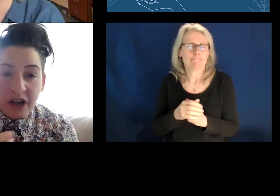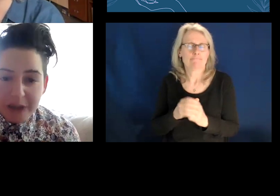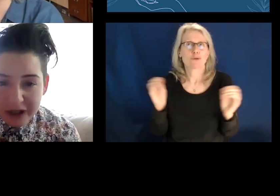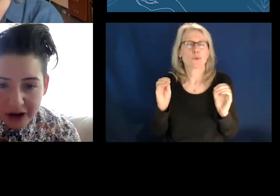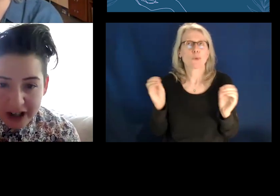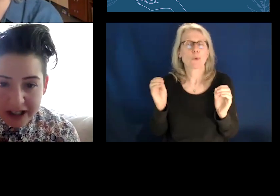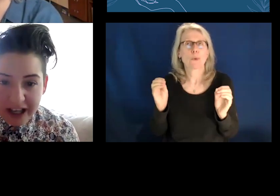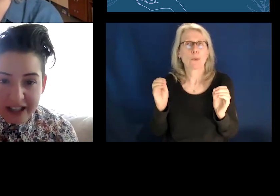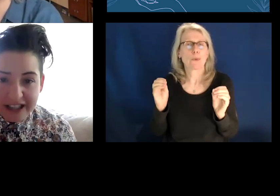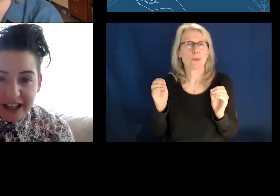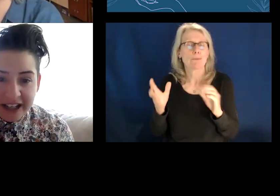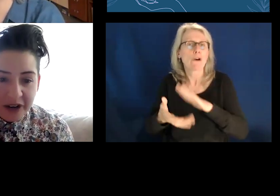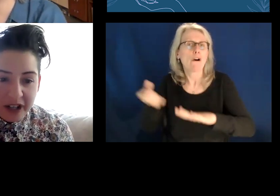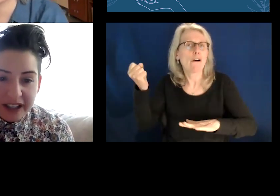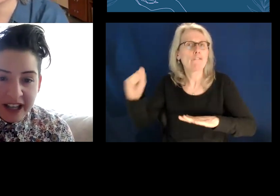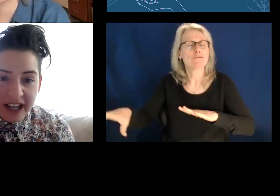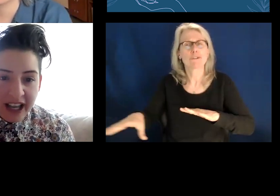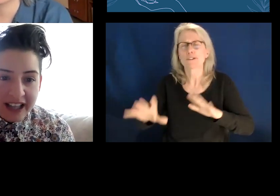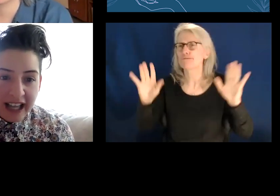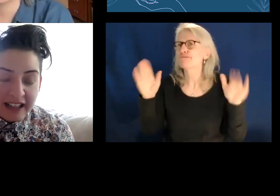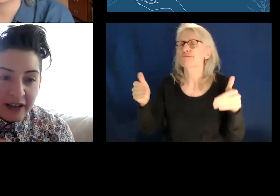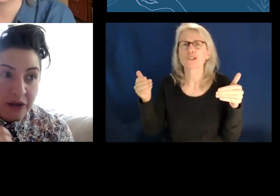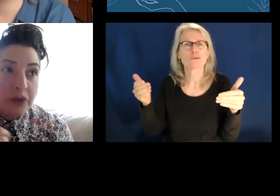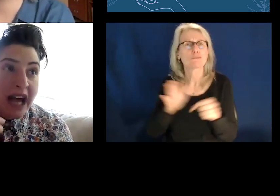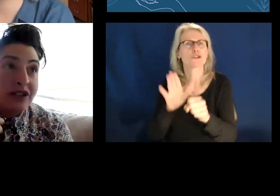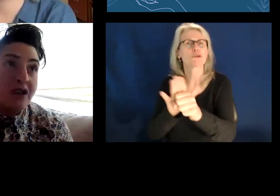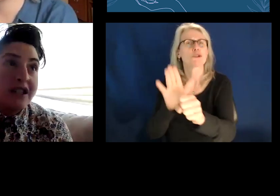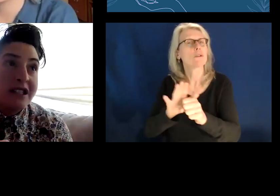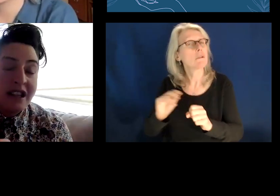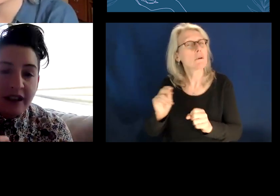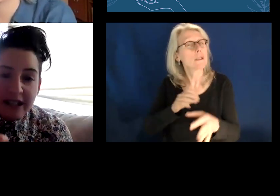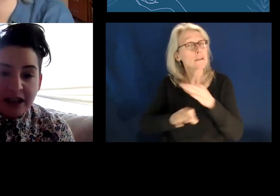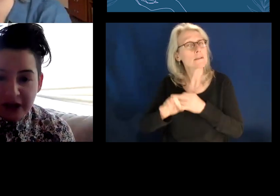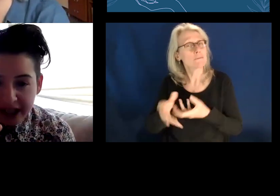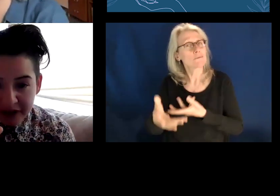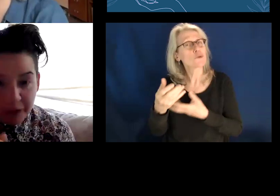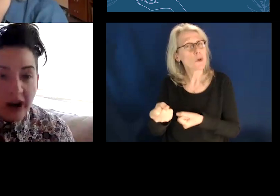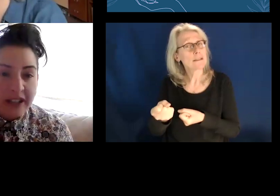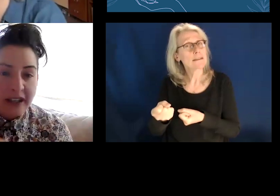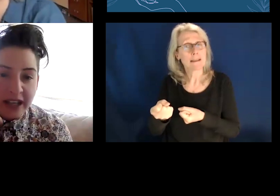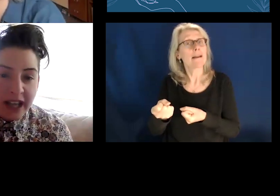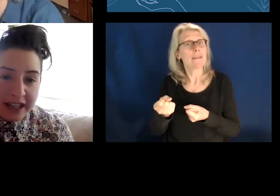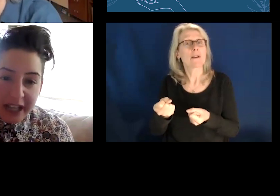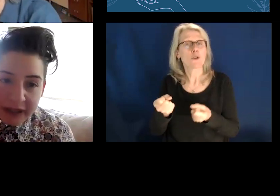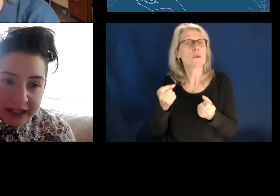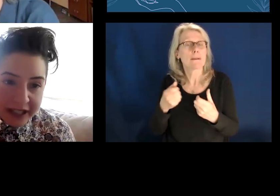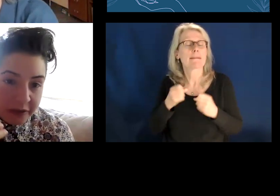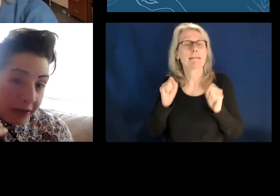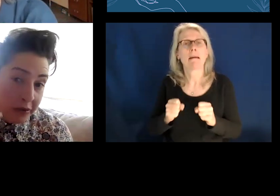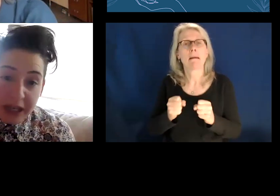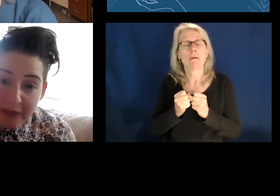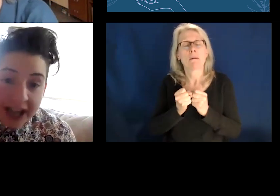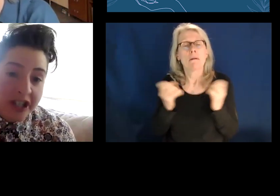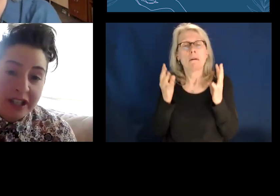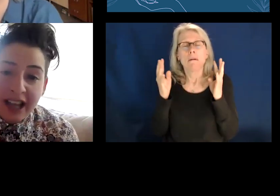it starts with trust. It's like, you know, and through that trust, there is the creative spark. There is like the ability to